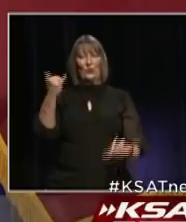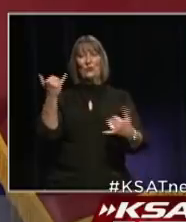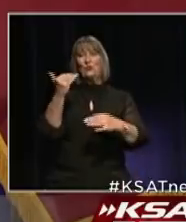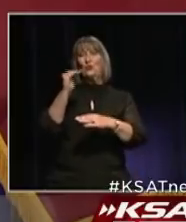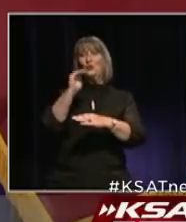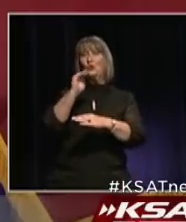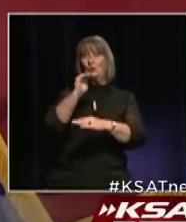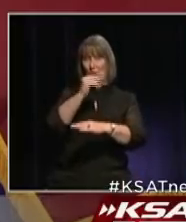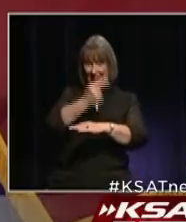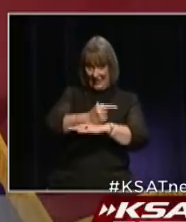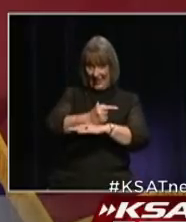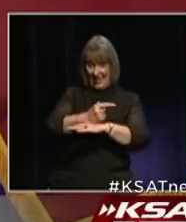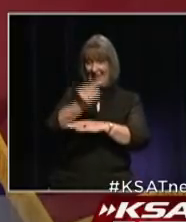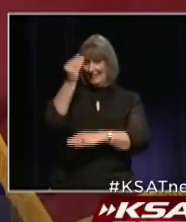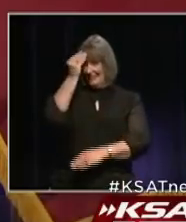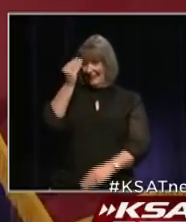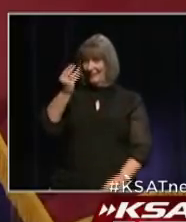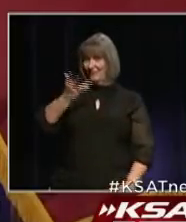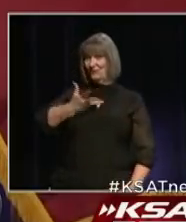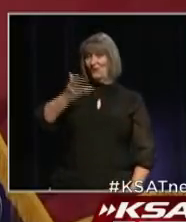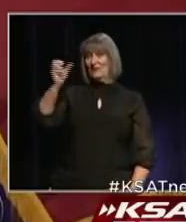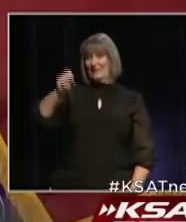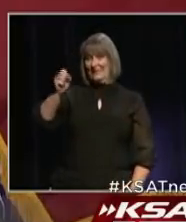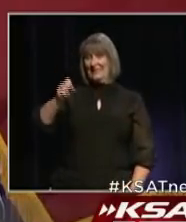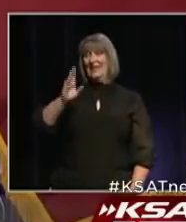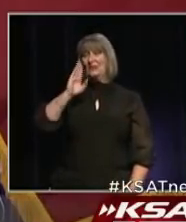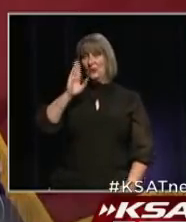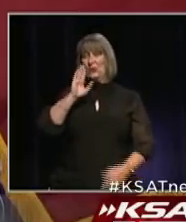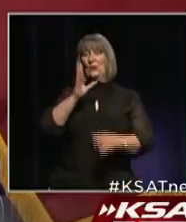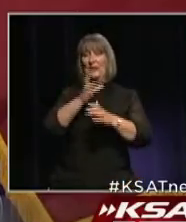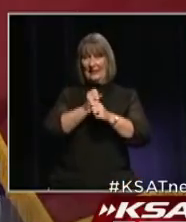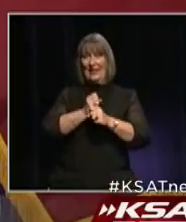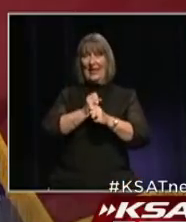next shipment of COVID-19 vaccinations, and so we will